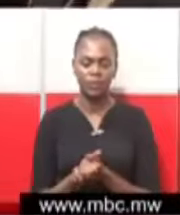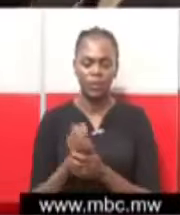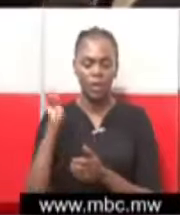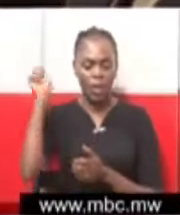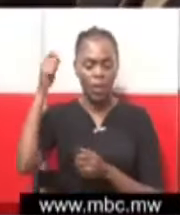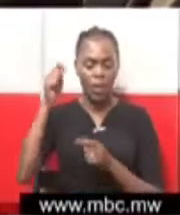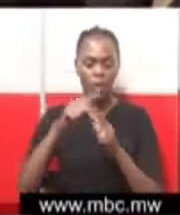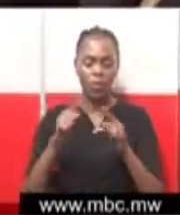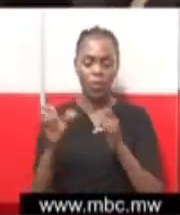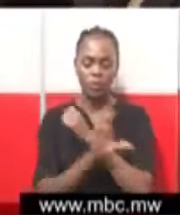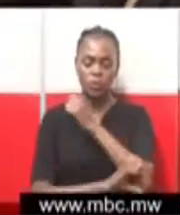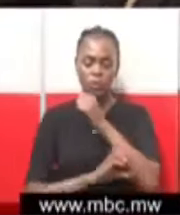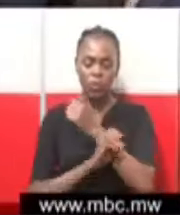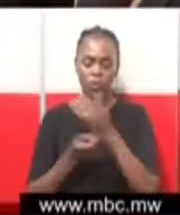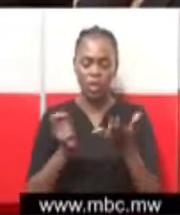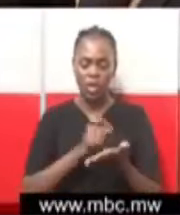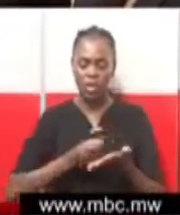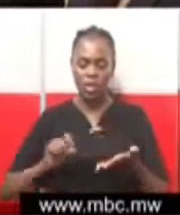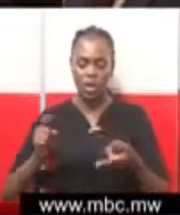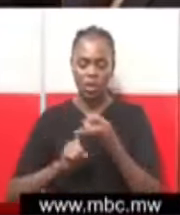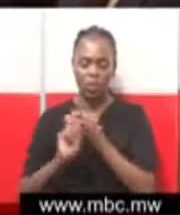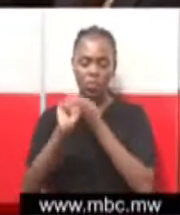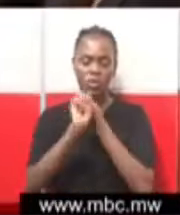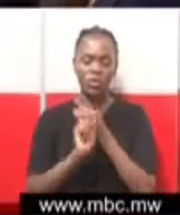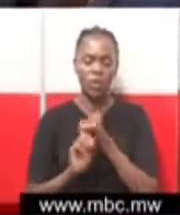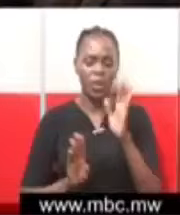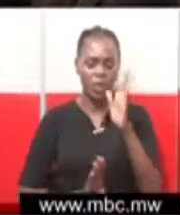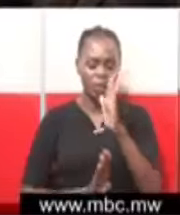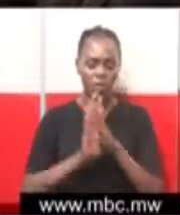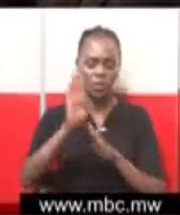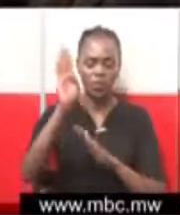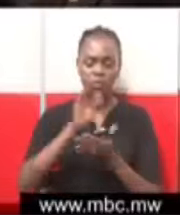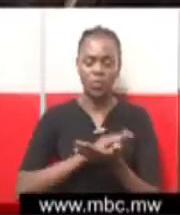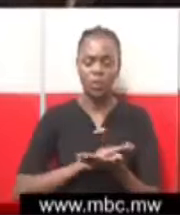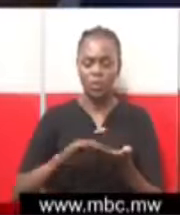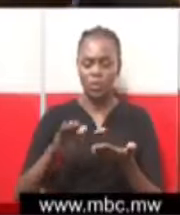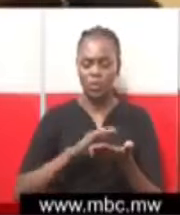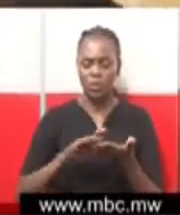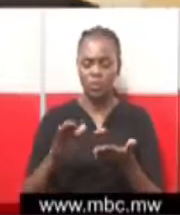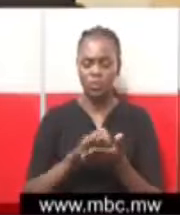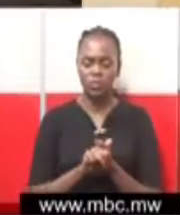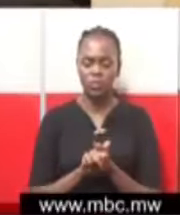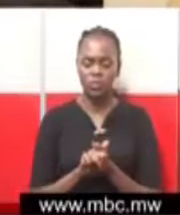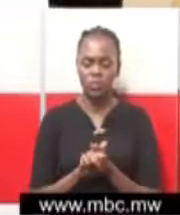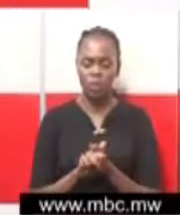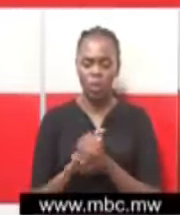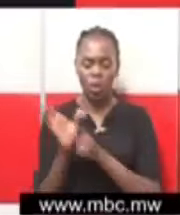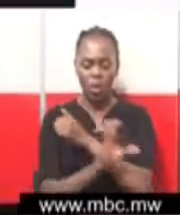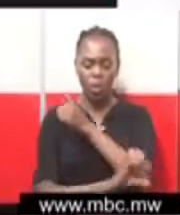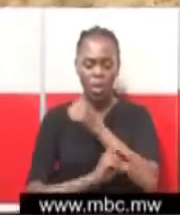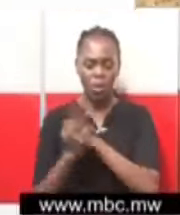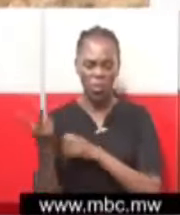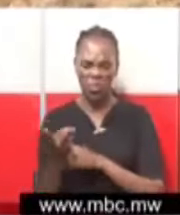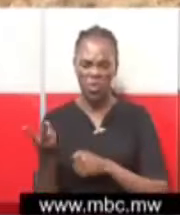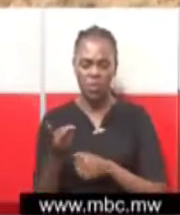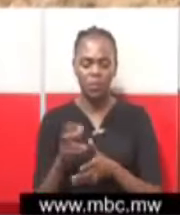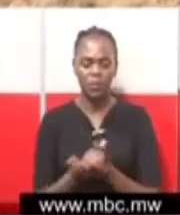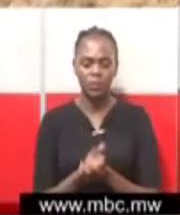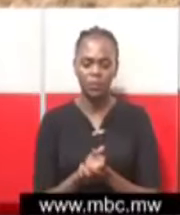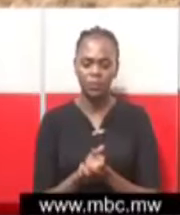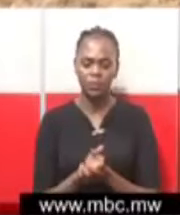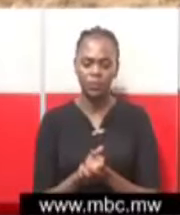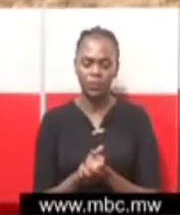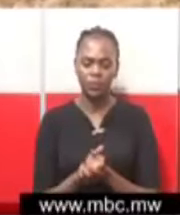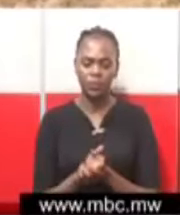Malawi and Mozambique signed several agreements that will enhance cooperation and boost economic activities between the two countries. The